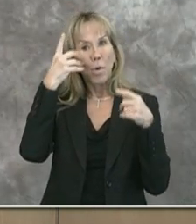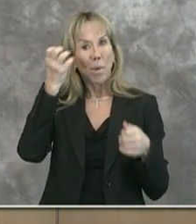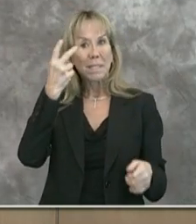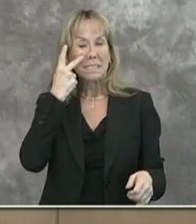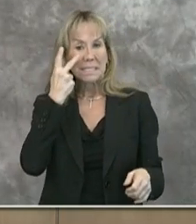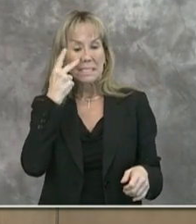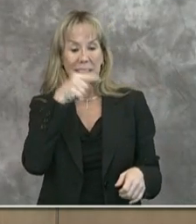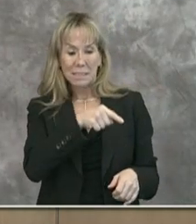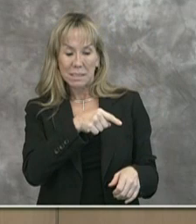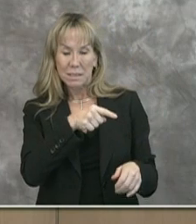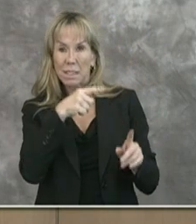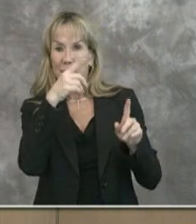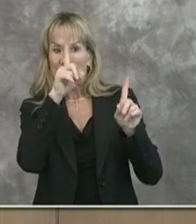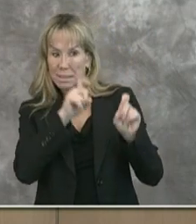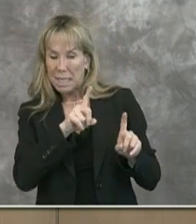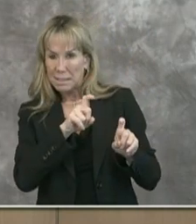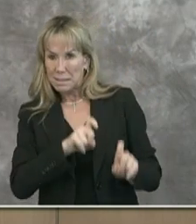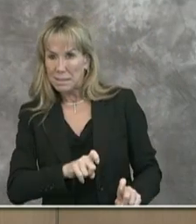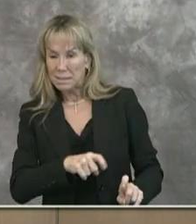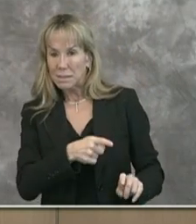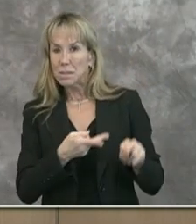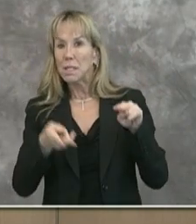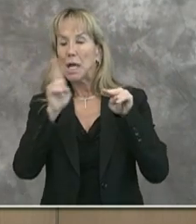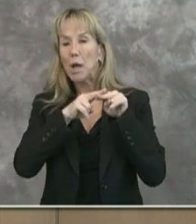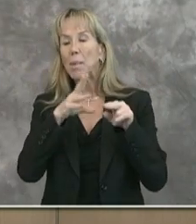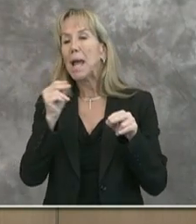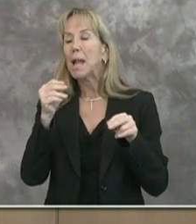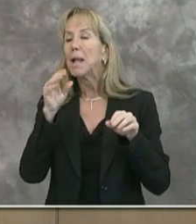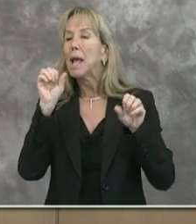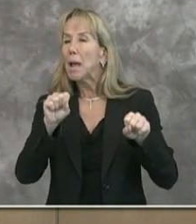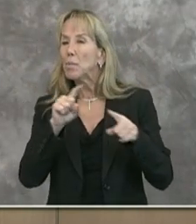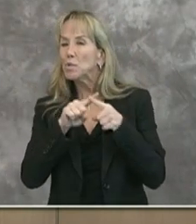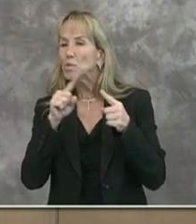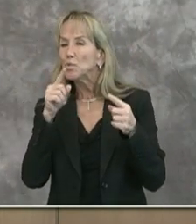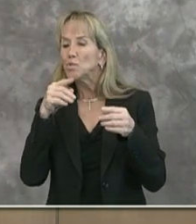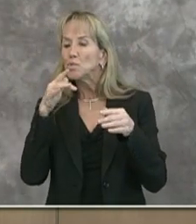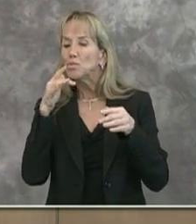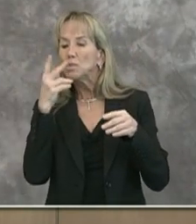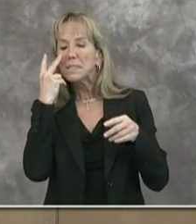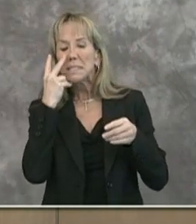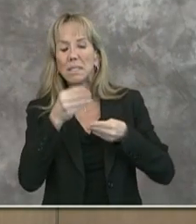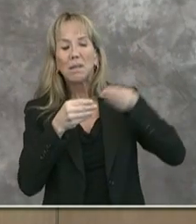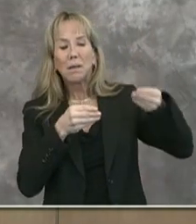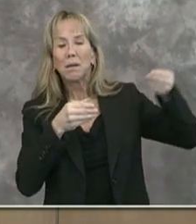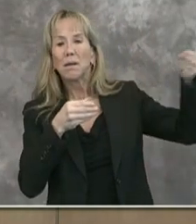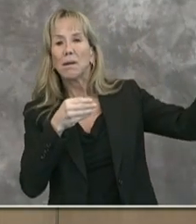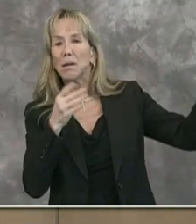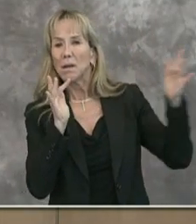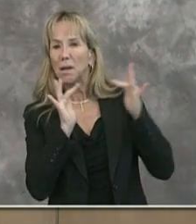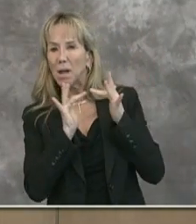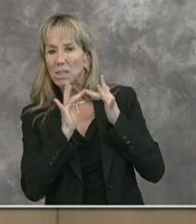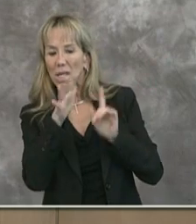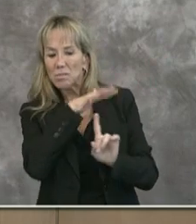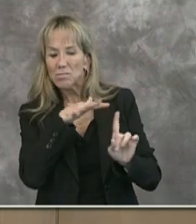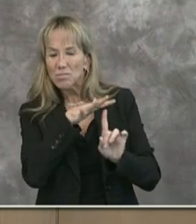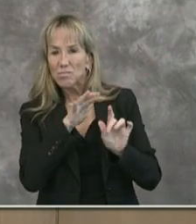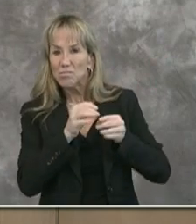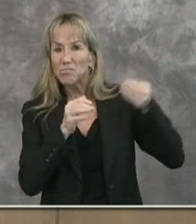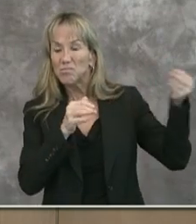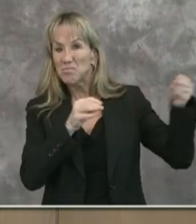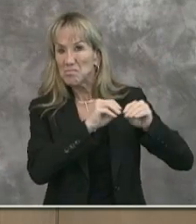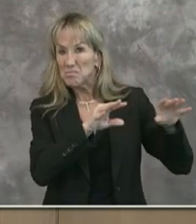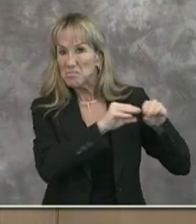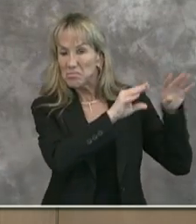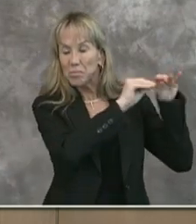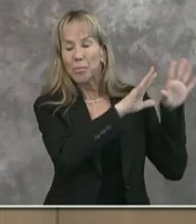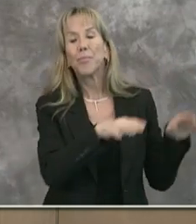and contact tracing. Regarding testing, we know we can and we must test more individuals. So that is why the